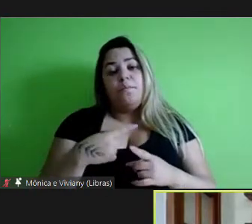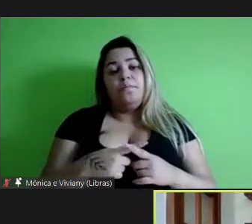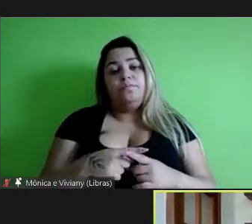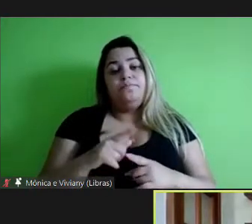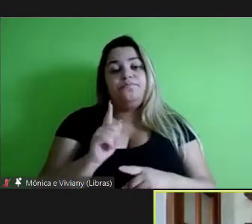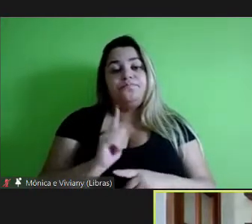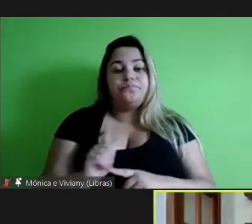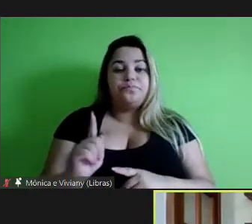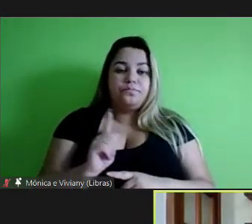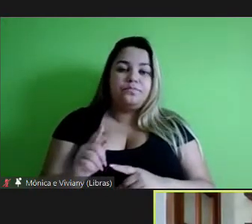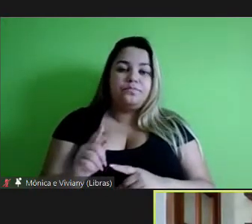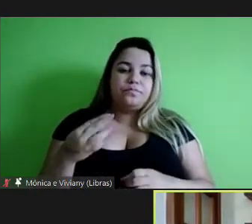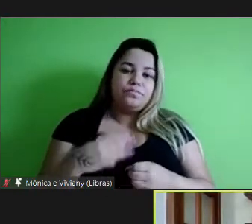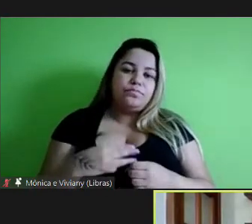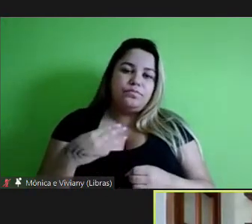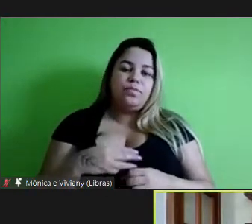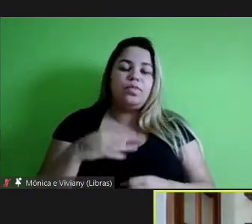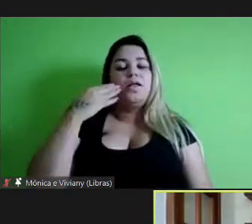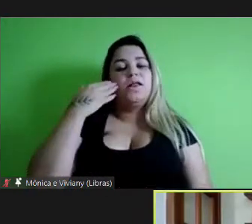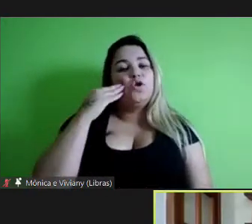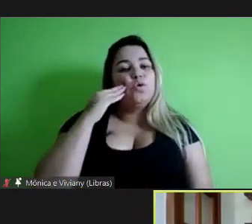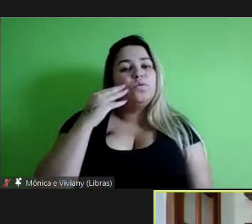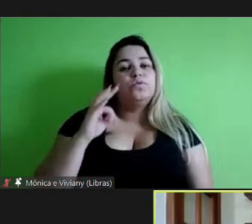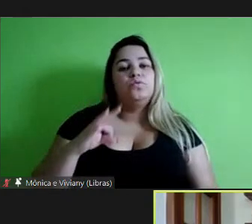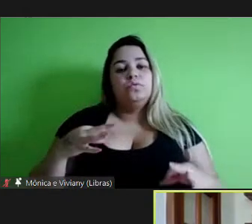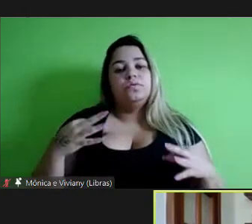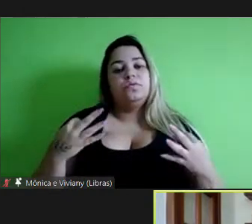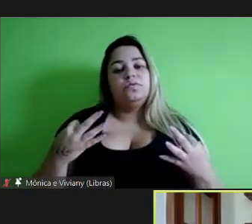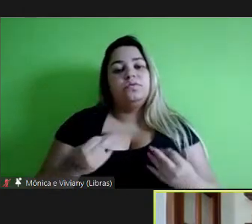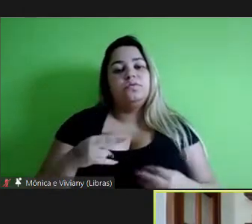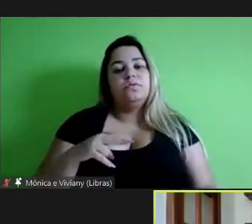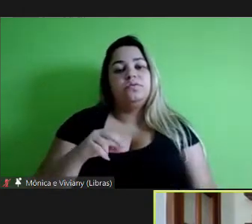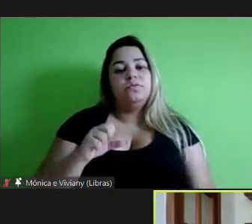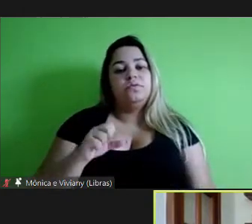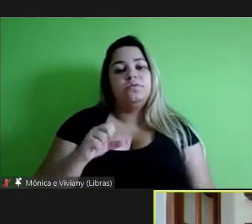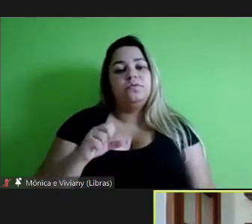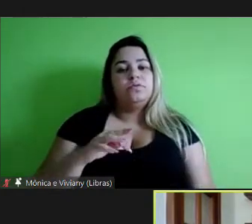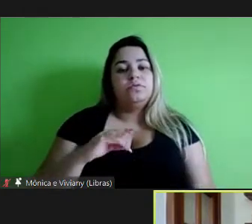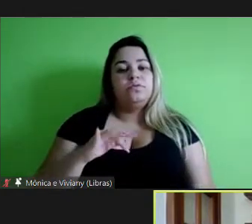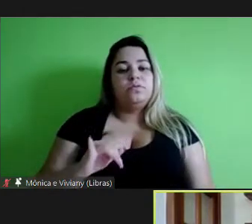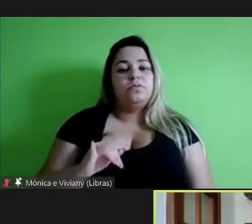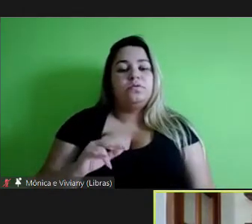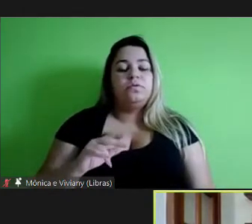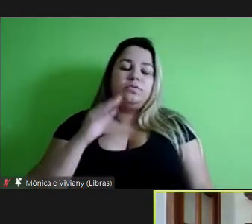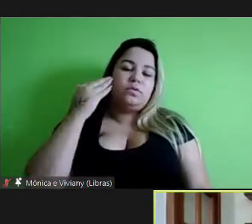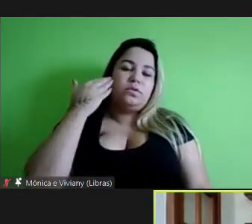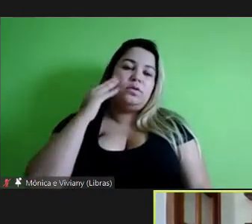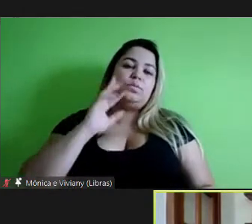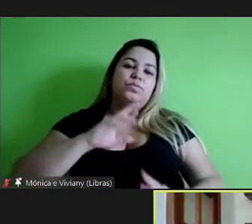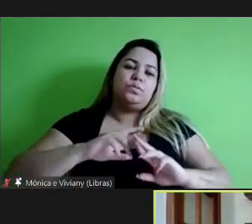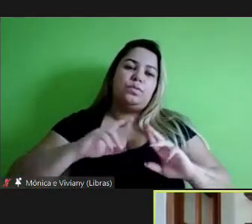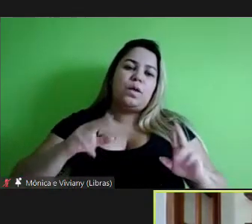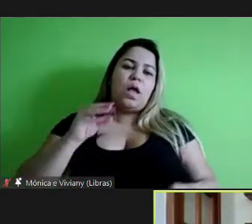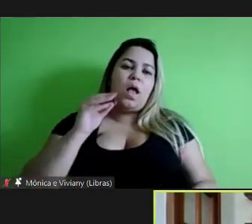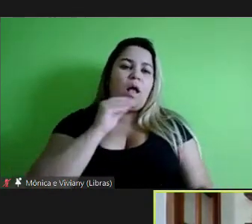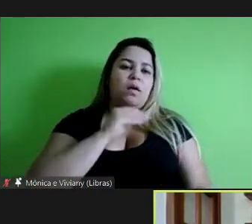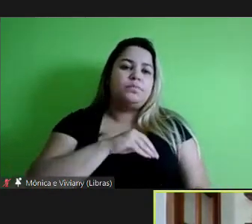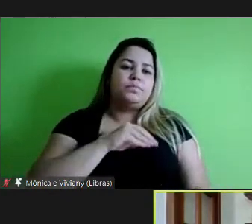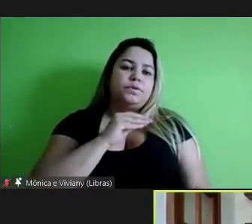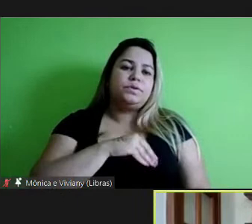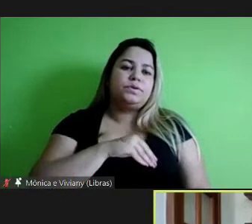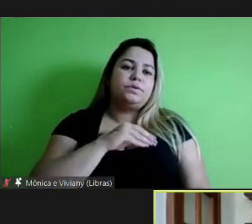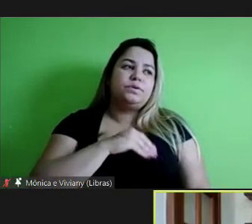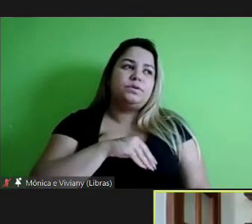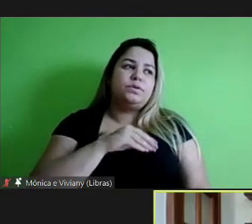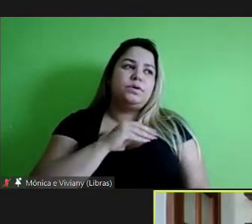because the management of the municipality understood that all of us from NACI had to understand the difference between